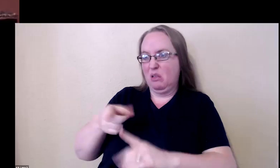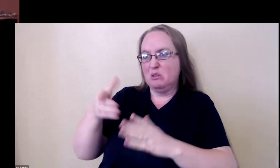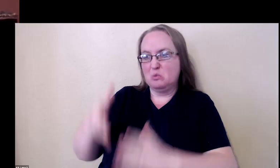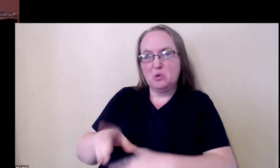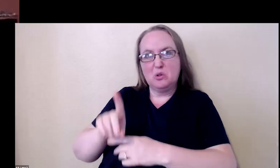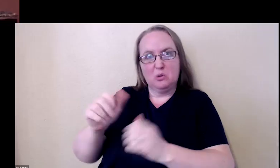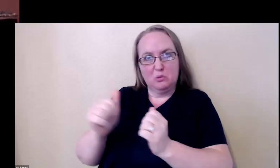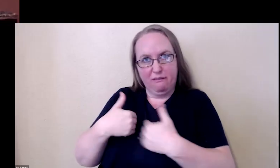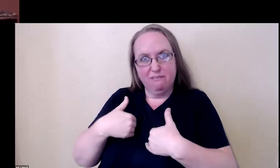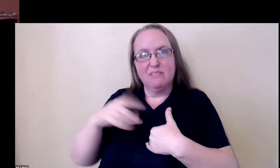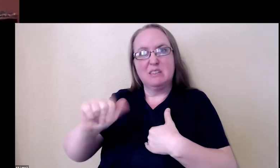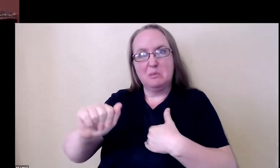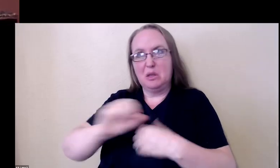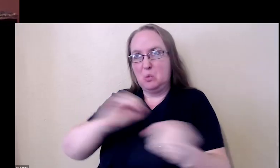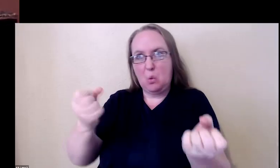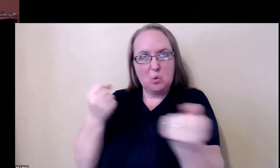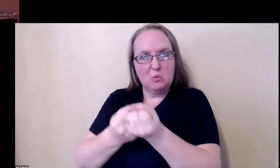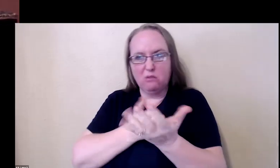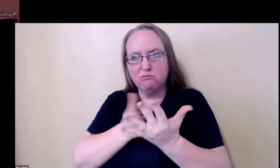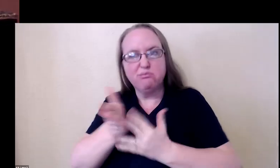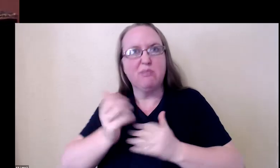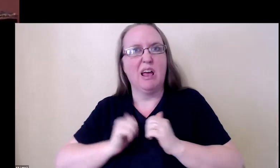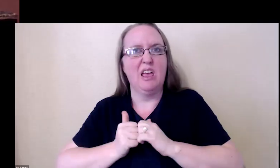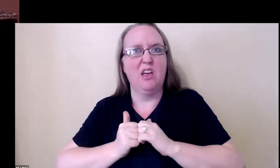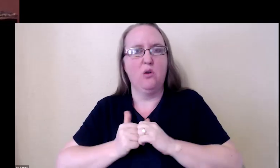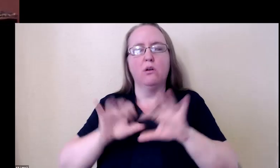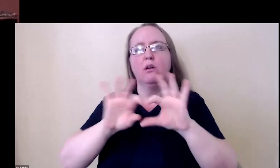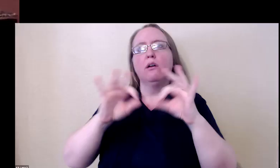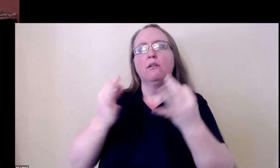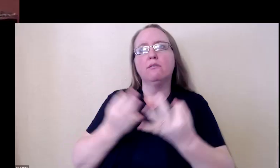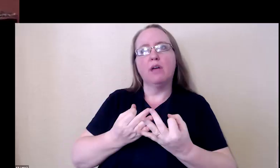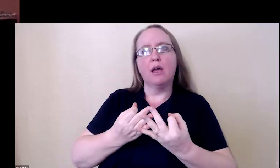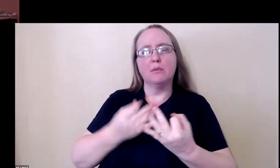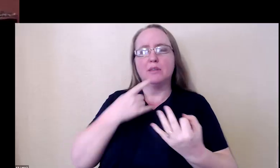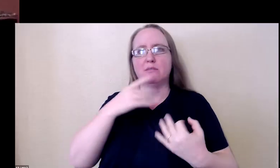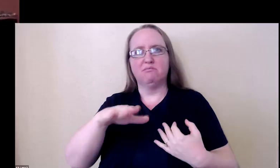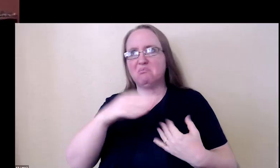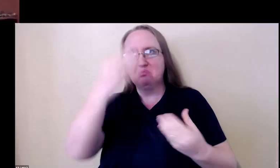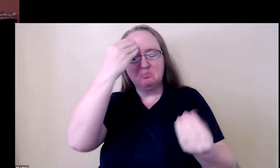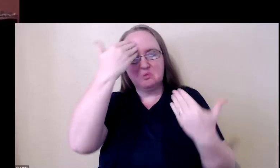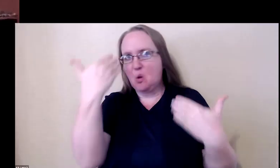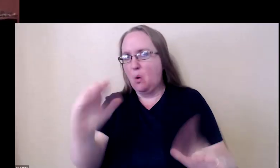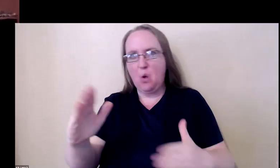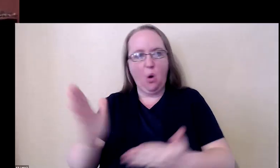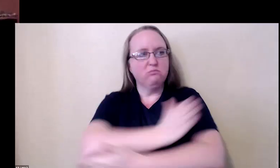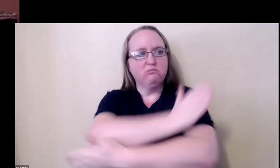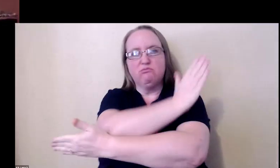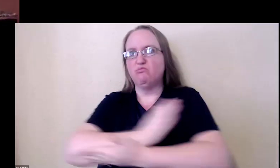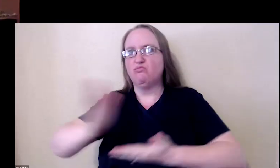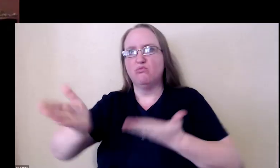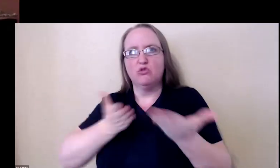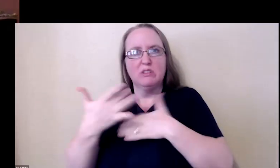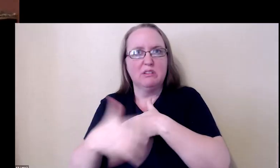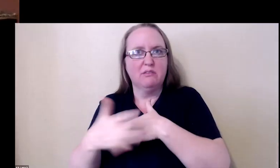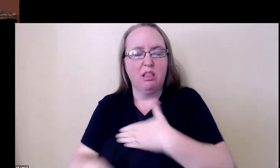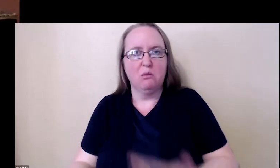programs." Families reported not being informed about the full range of services that are available to them and to